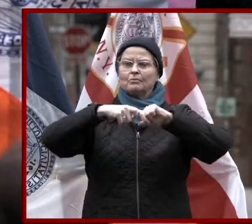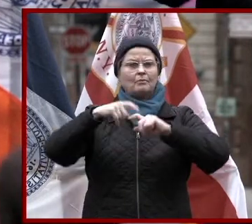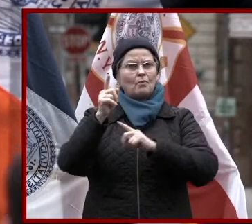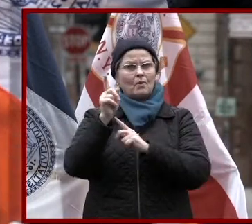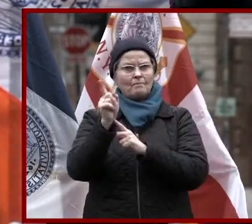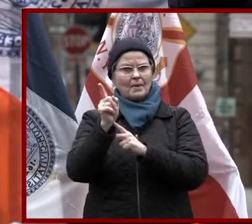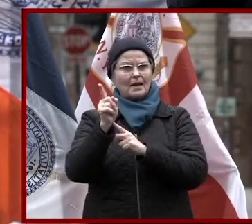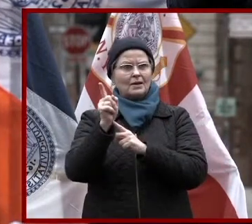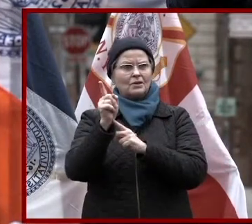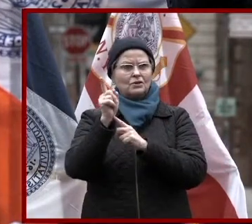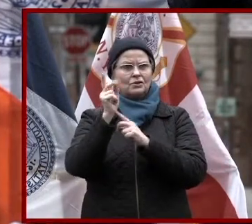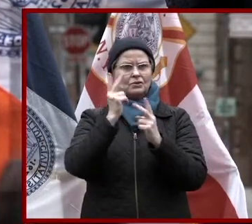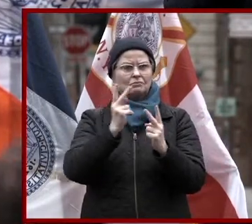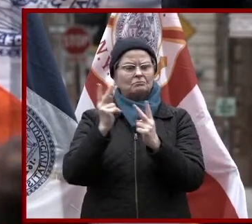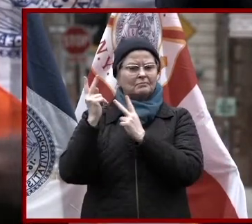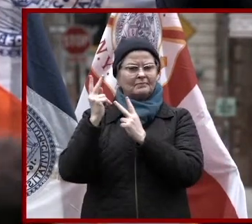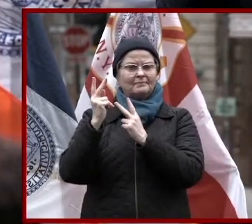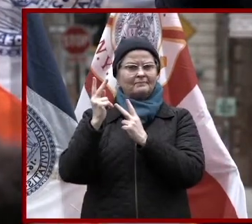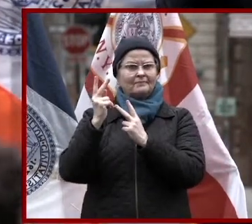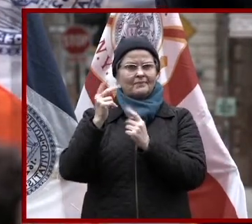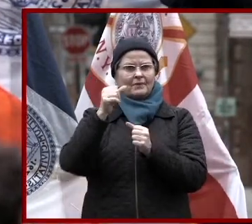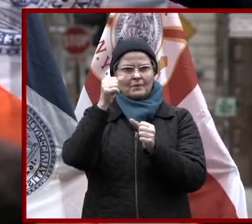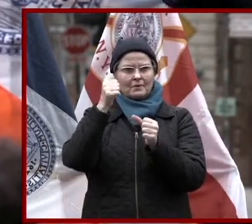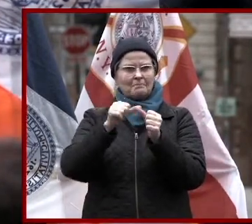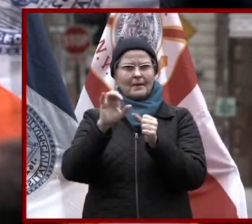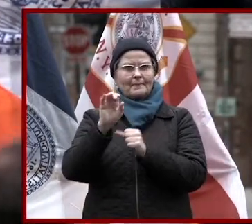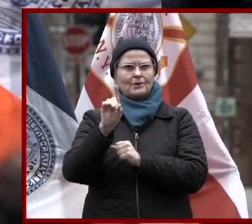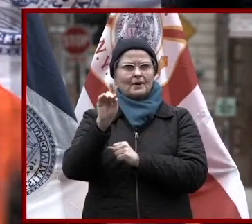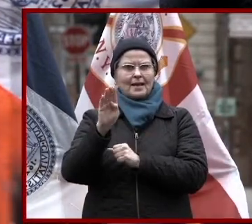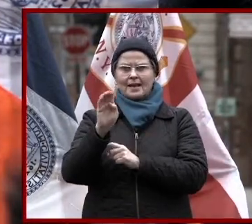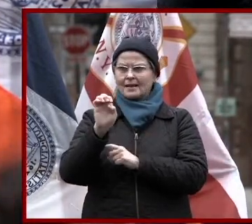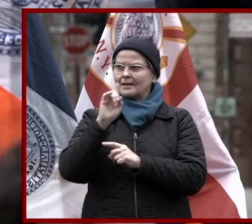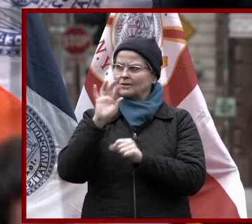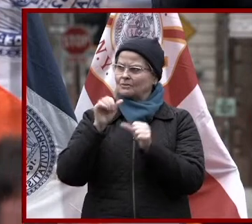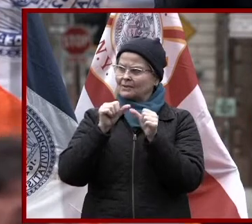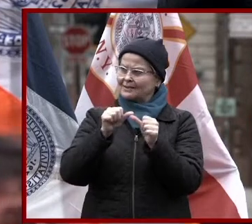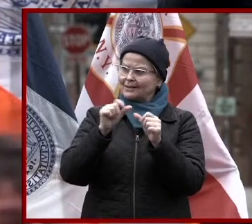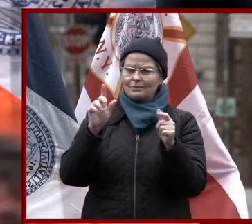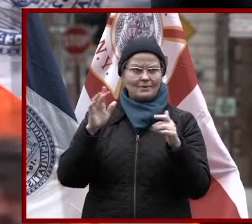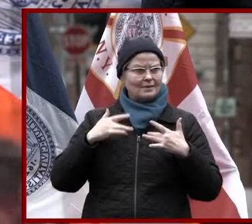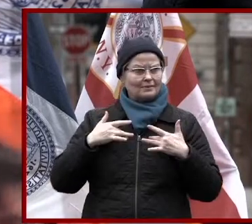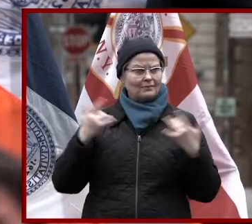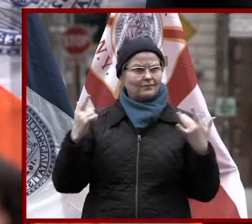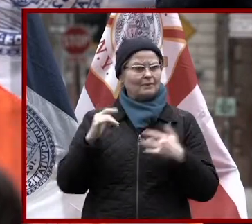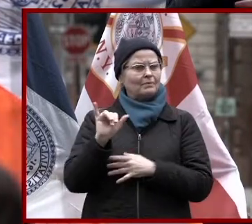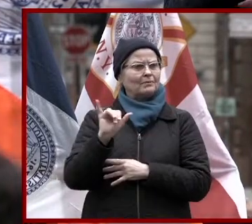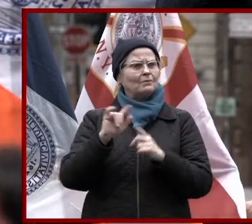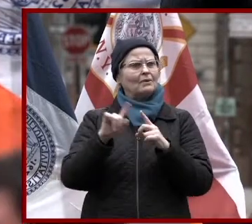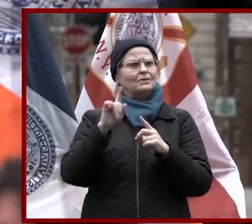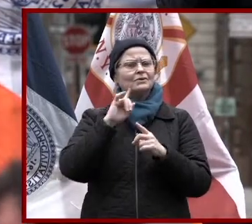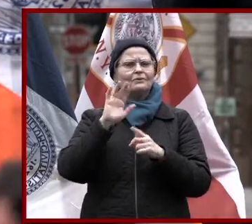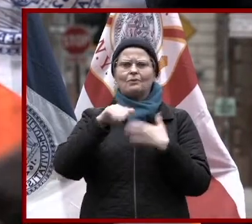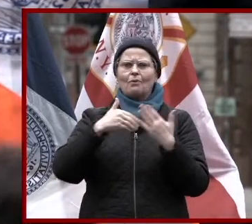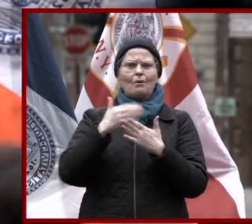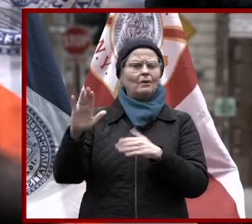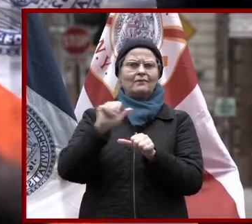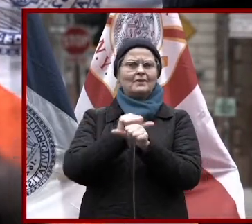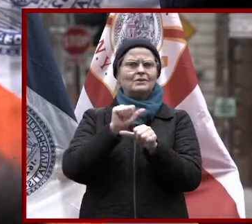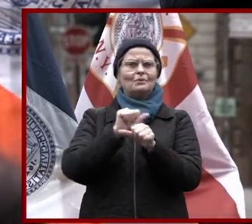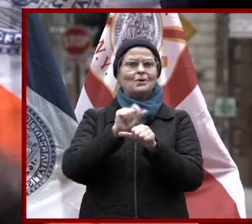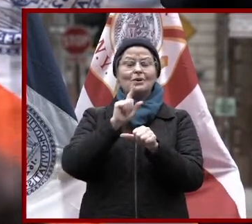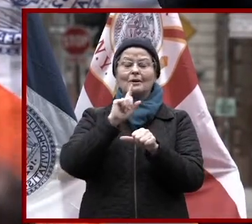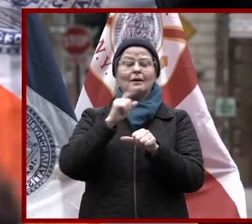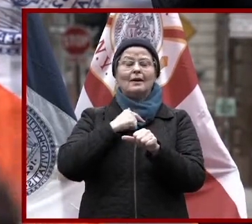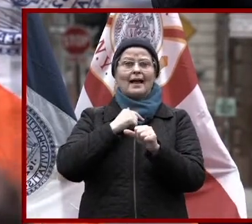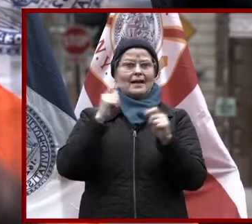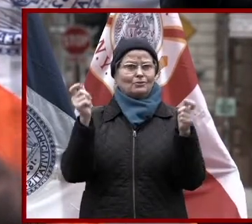and the contribution that he made, not only to the continuance of this event, but also about the incredible memorial that is